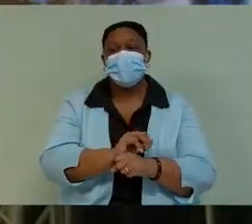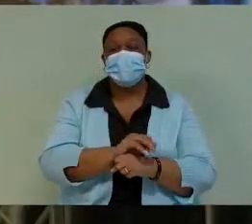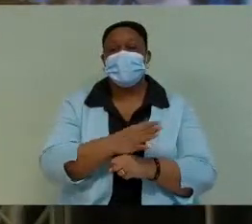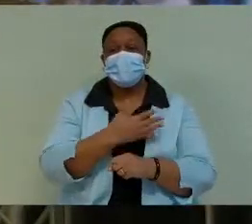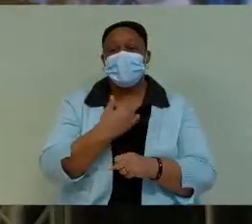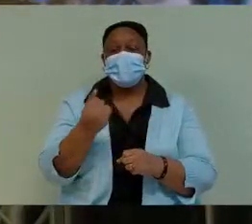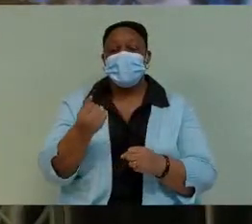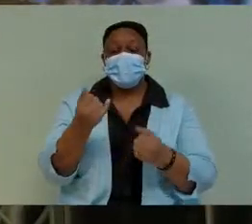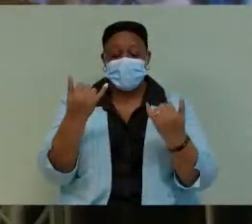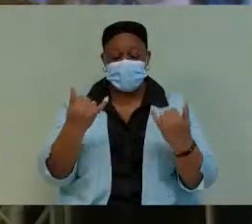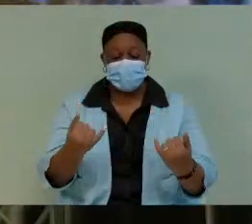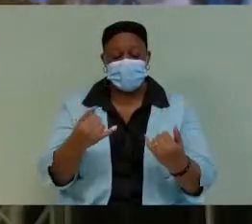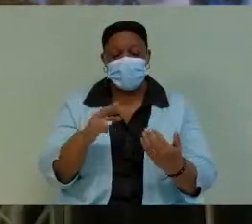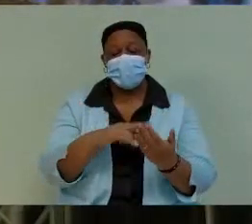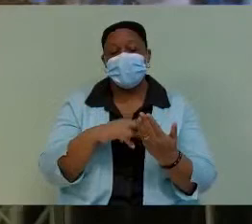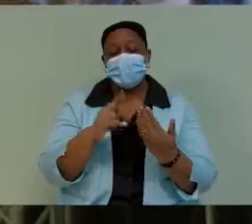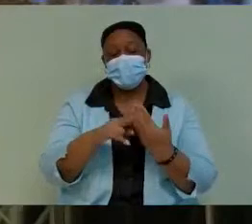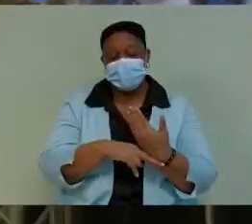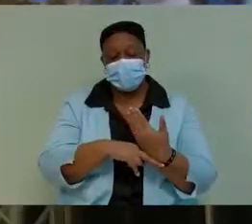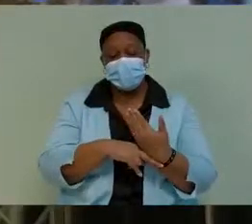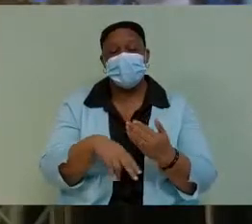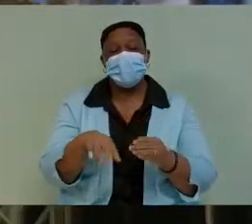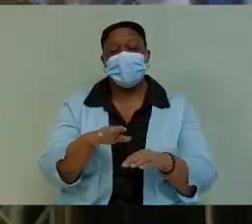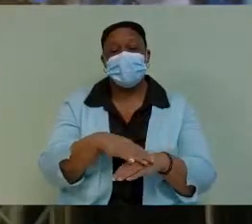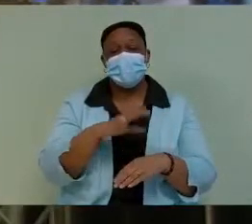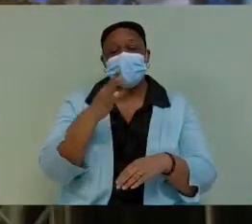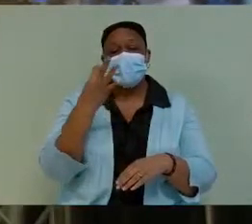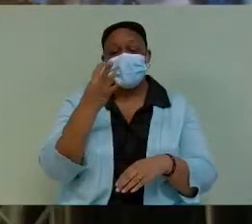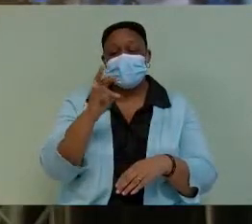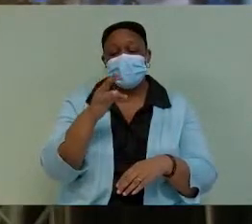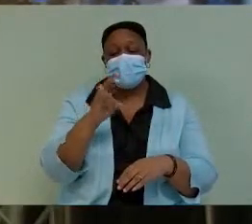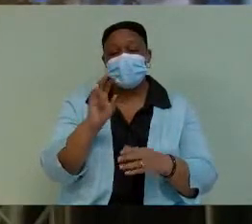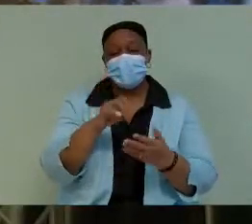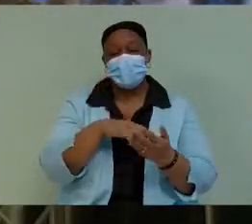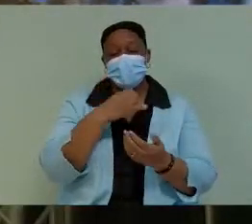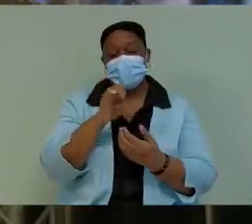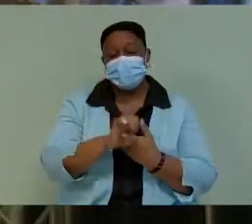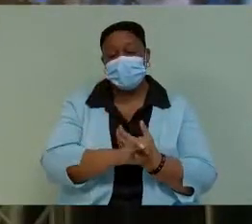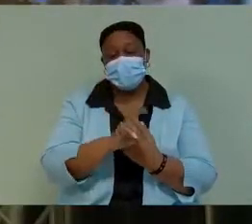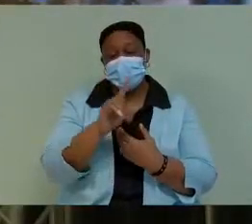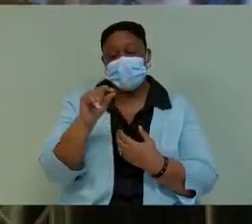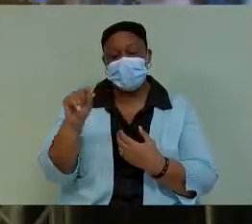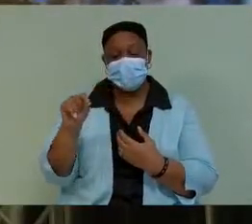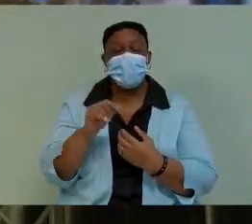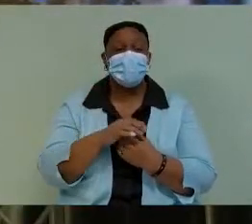the report as at 17th June 2020.